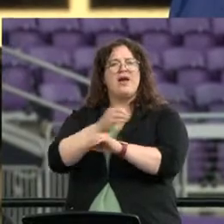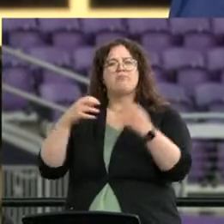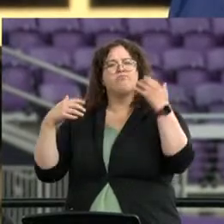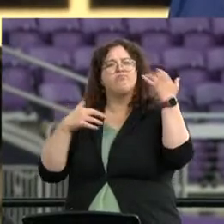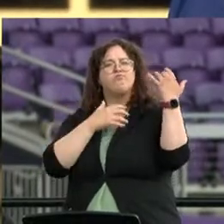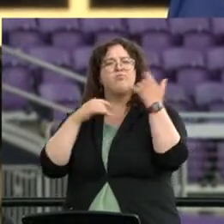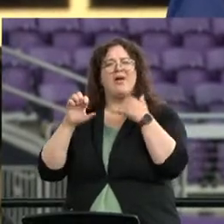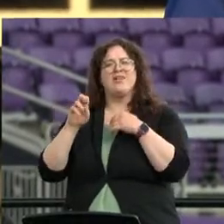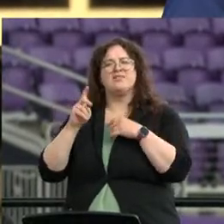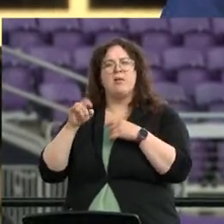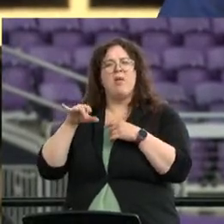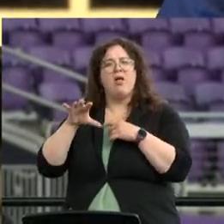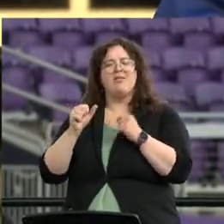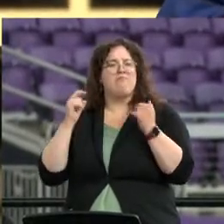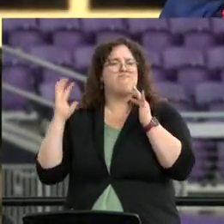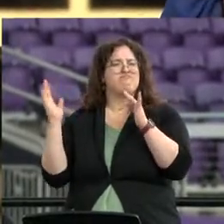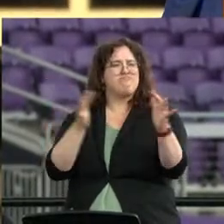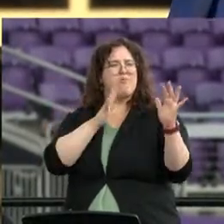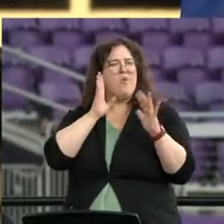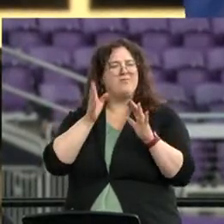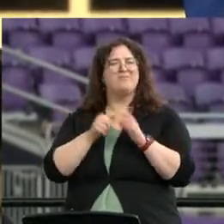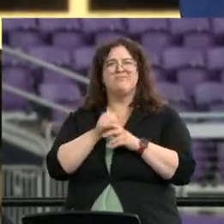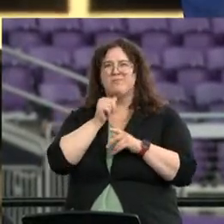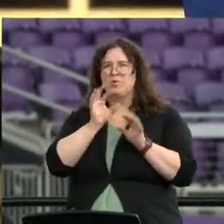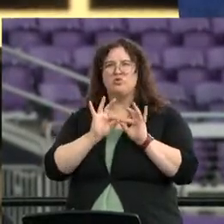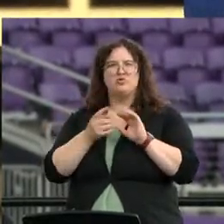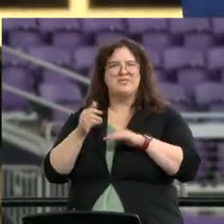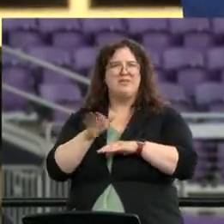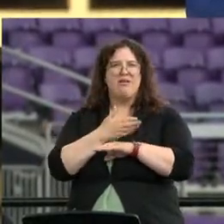Ensemble. Let's give them a huge round of applause.